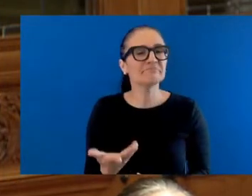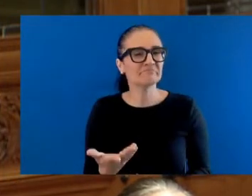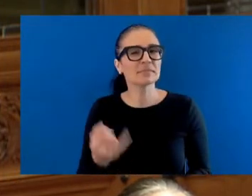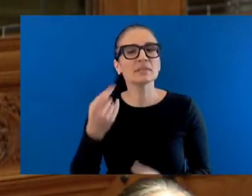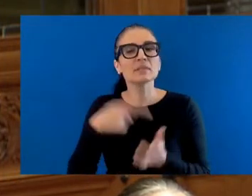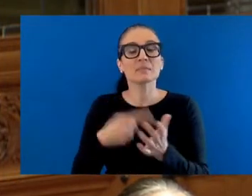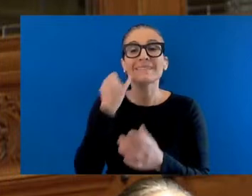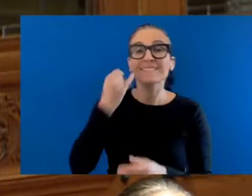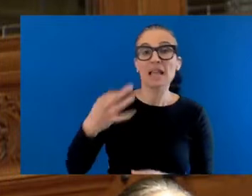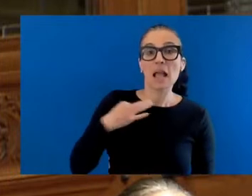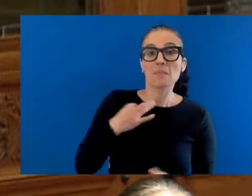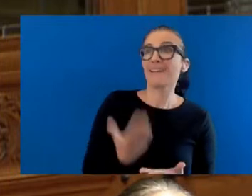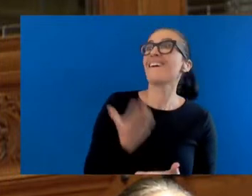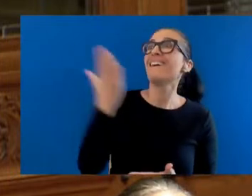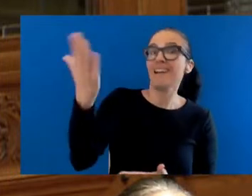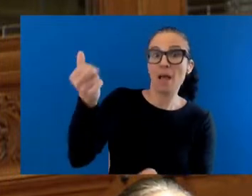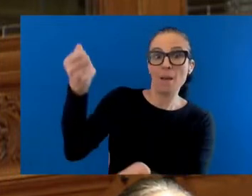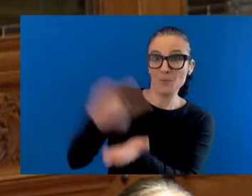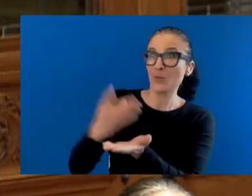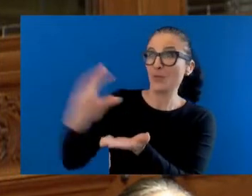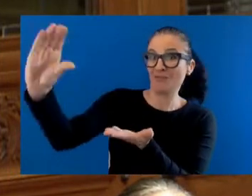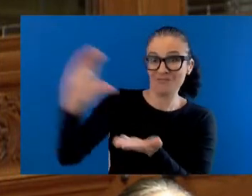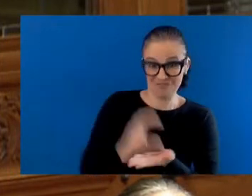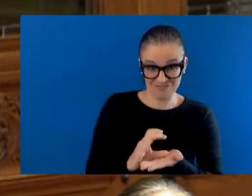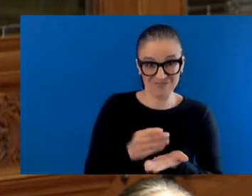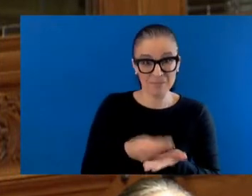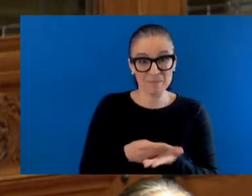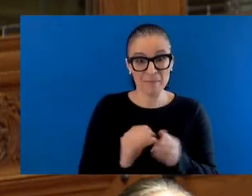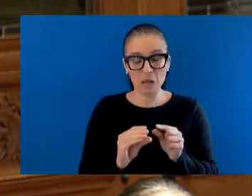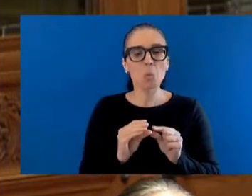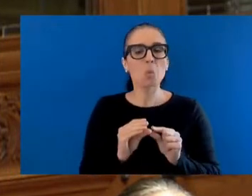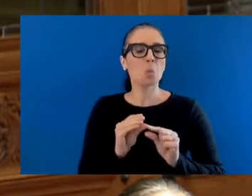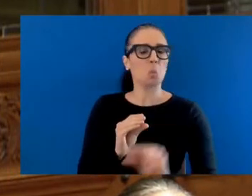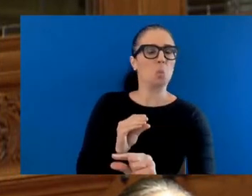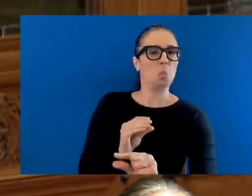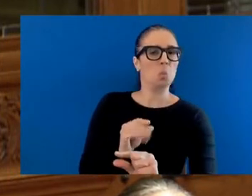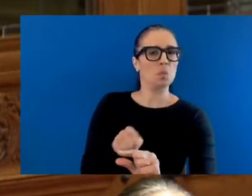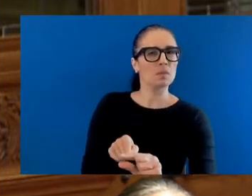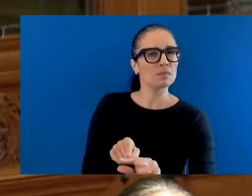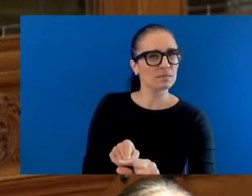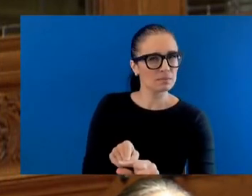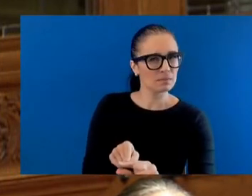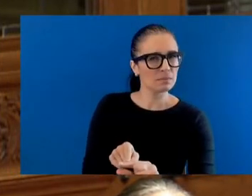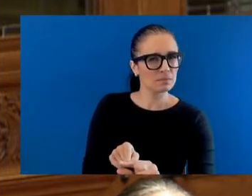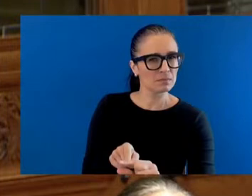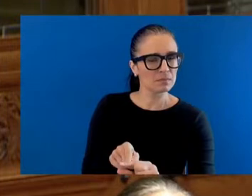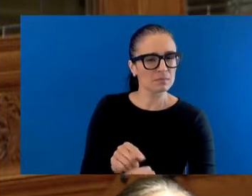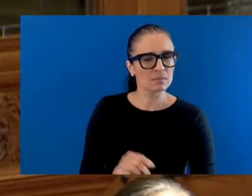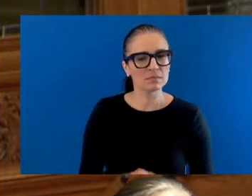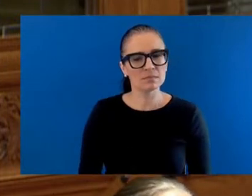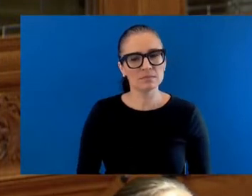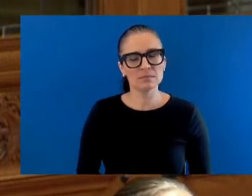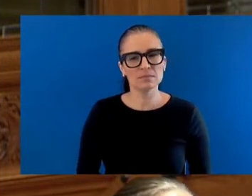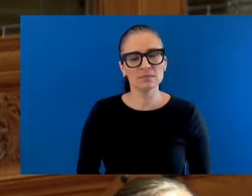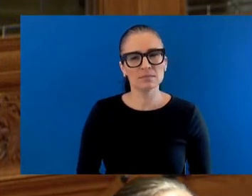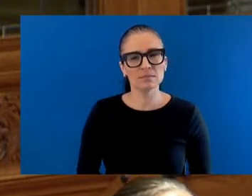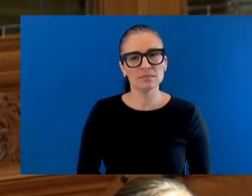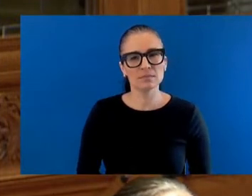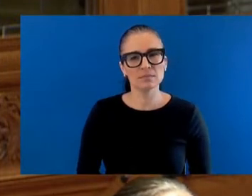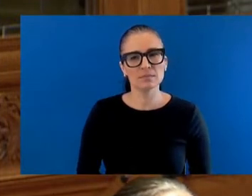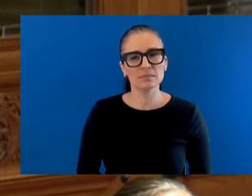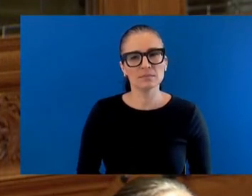is really important for the government to come out in a